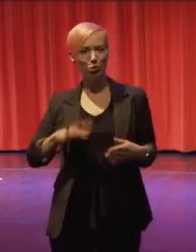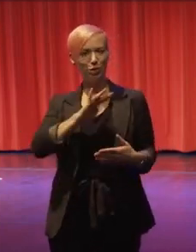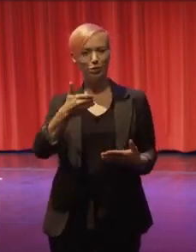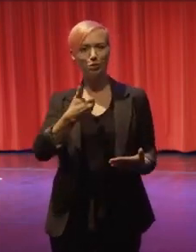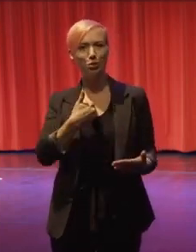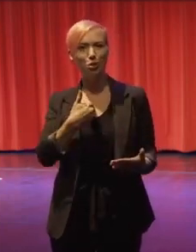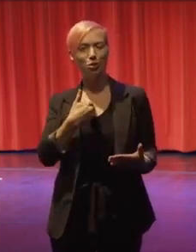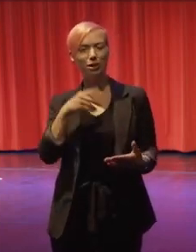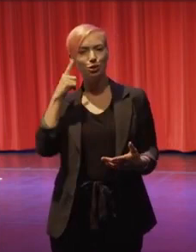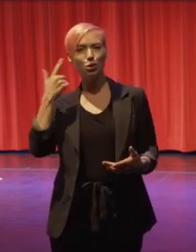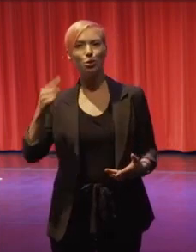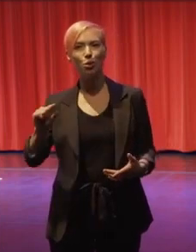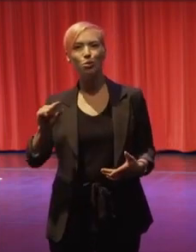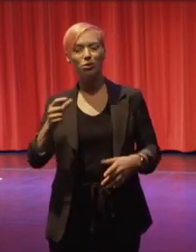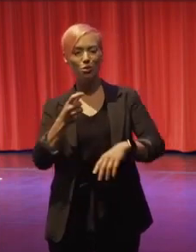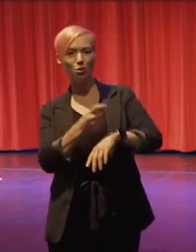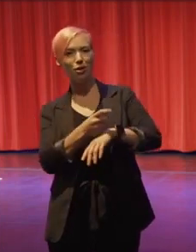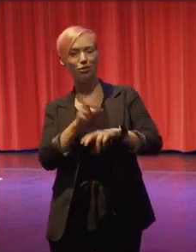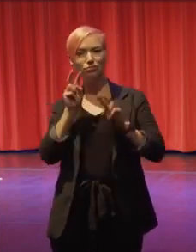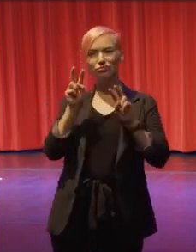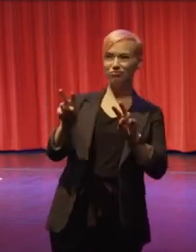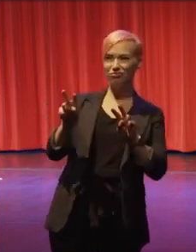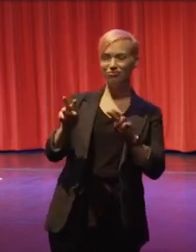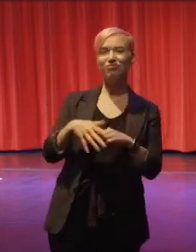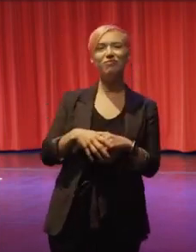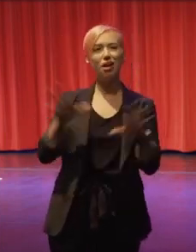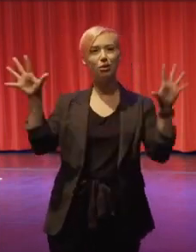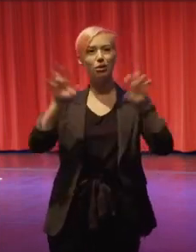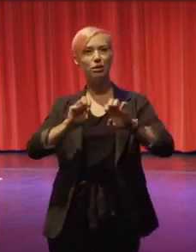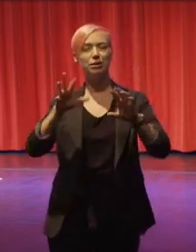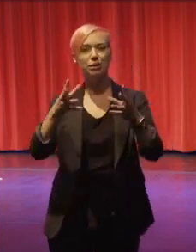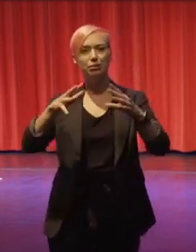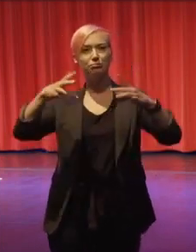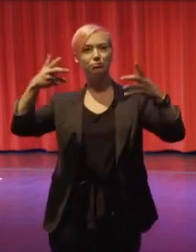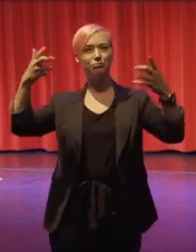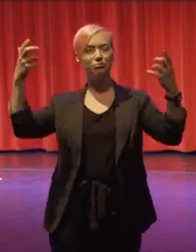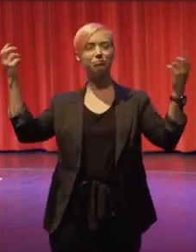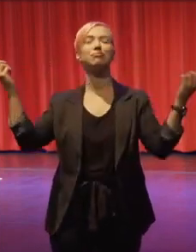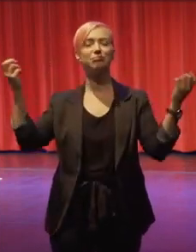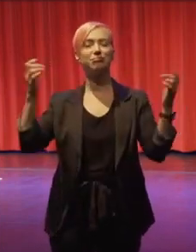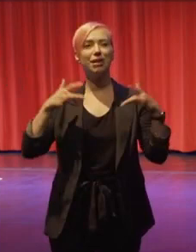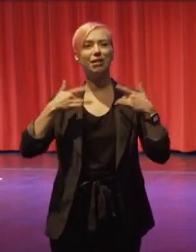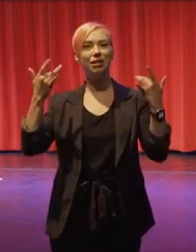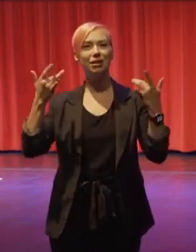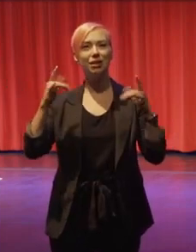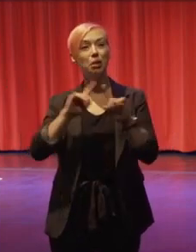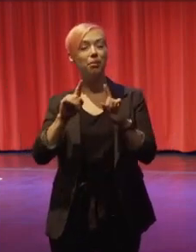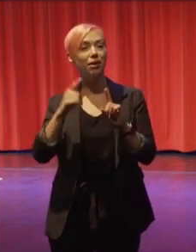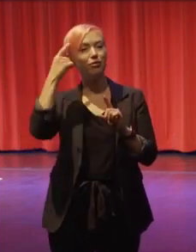is gold. Watch. The darkness gets retired and lifts. But for the darkness to